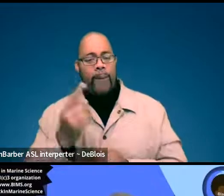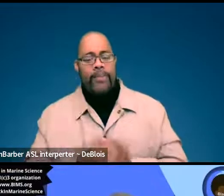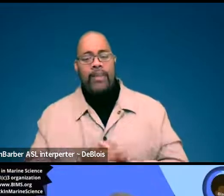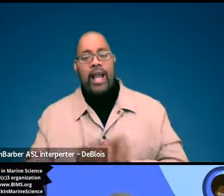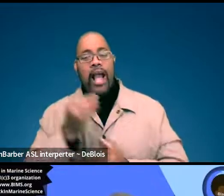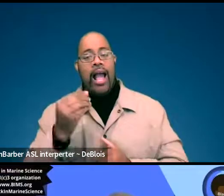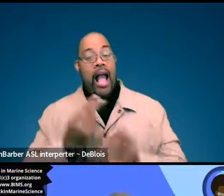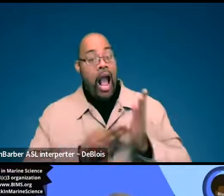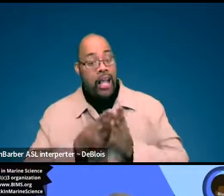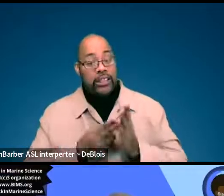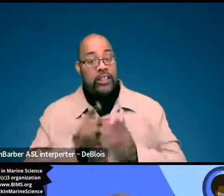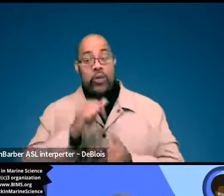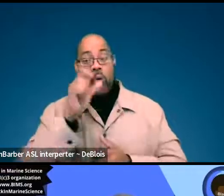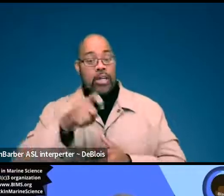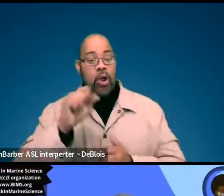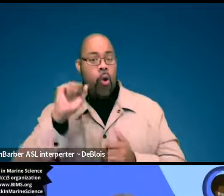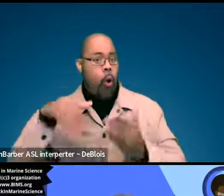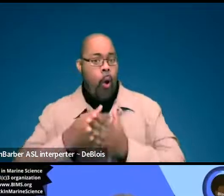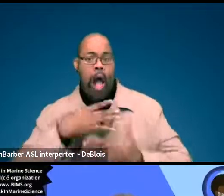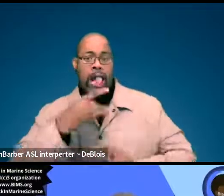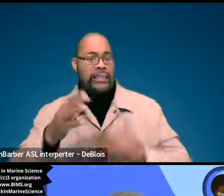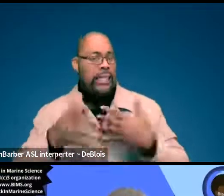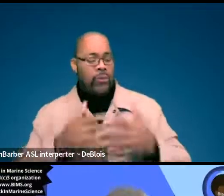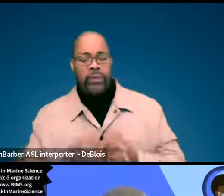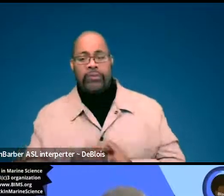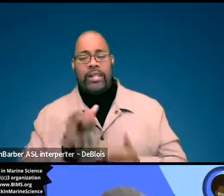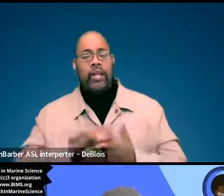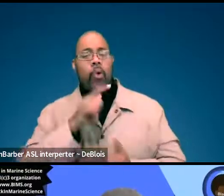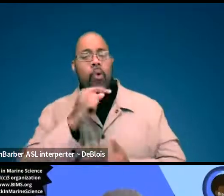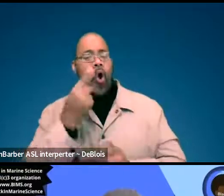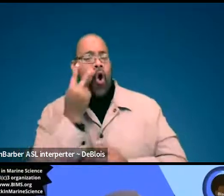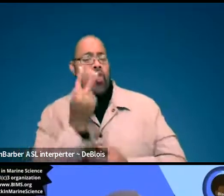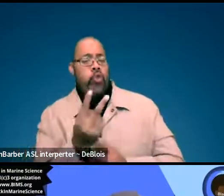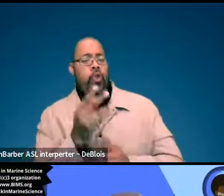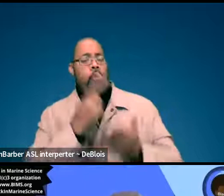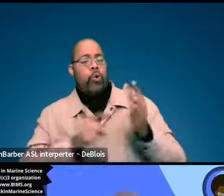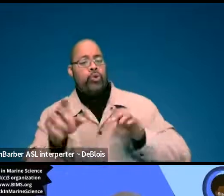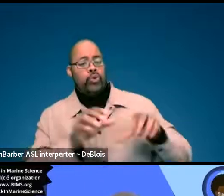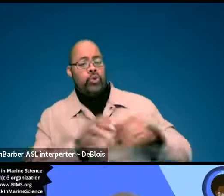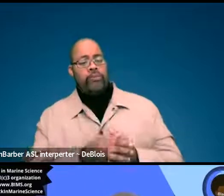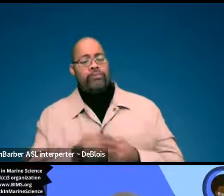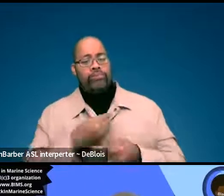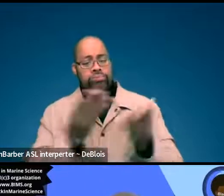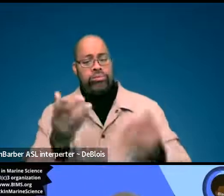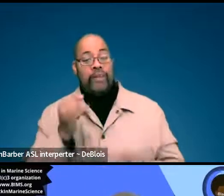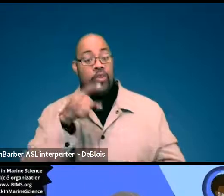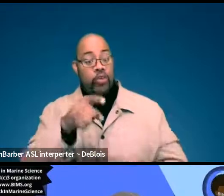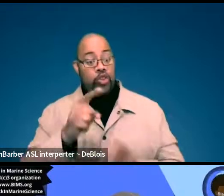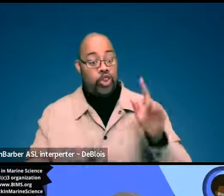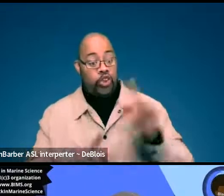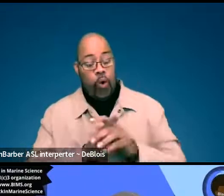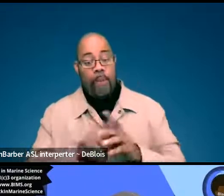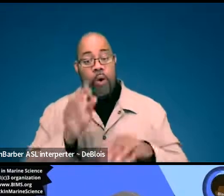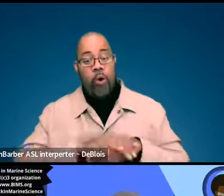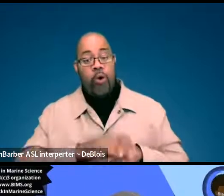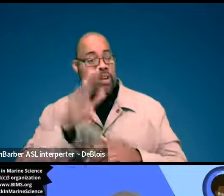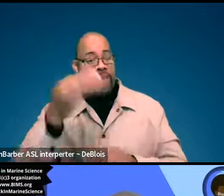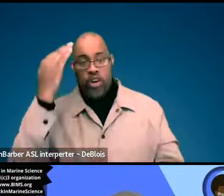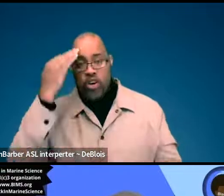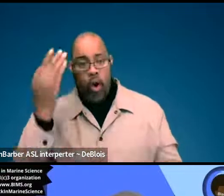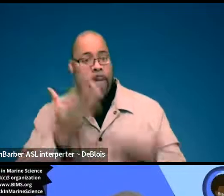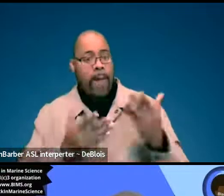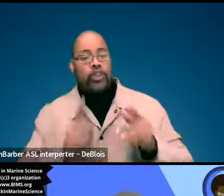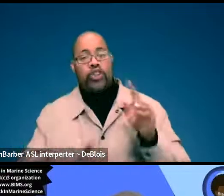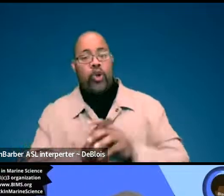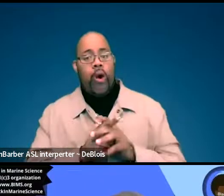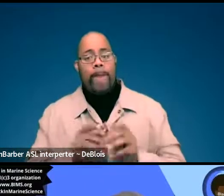And honestly, you don't need all the likes either. It's who's looking at what you're putting out. If you show up on, you never know, you may